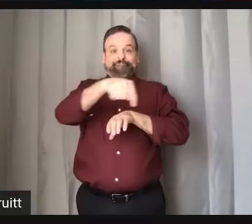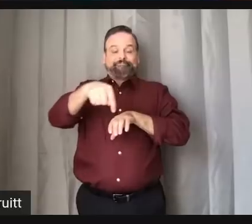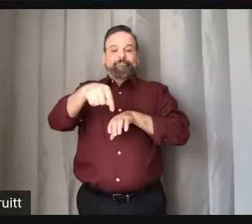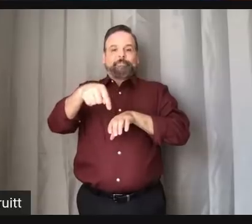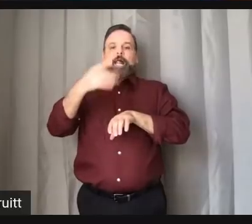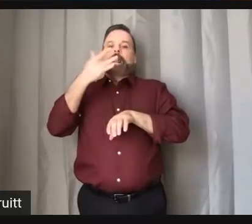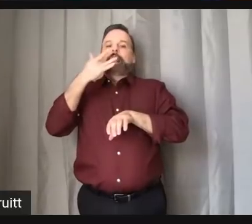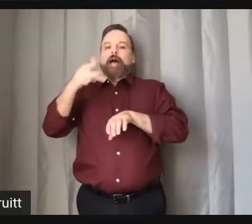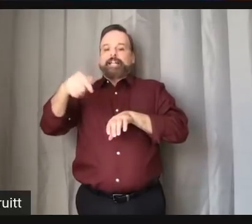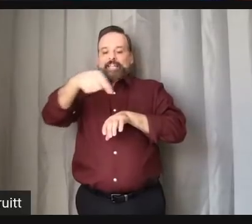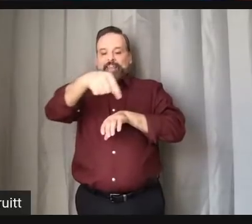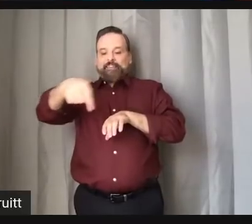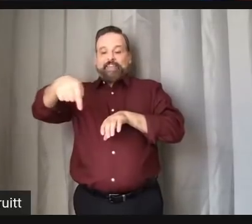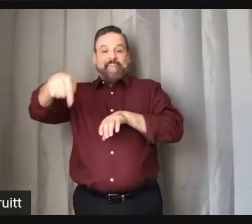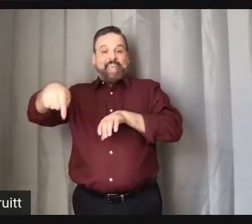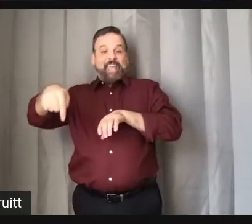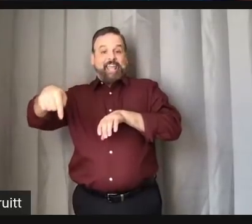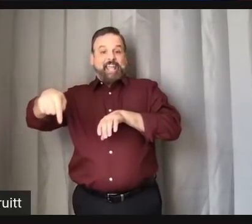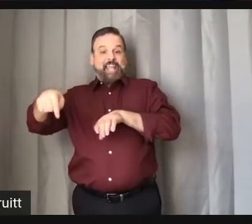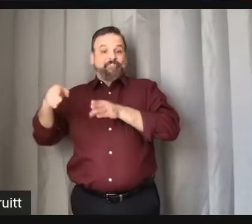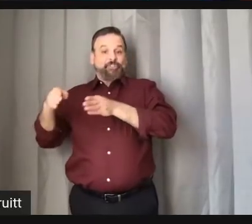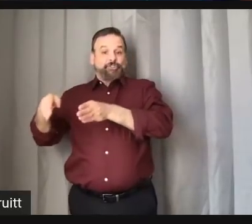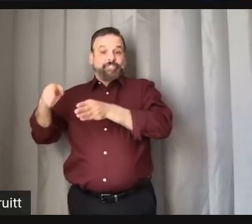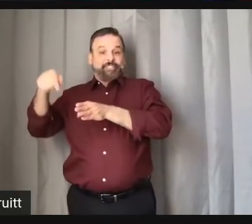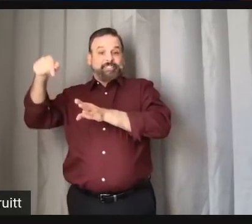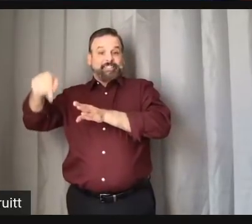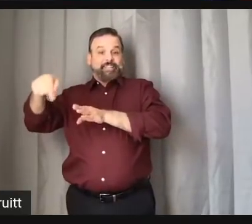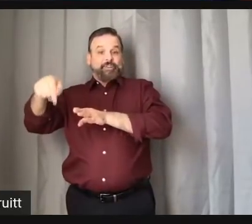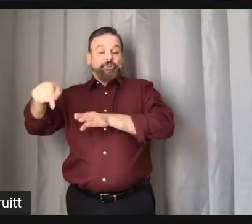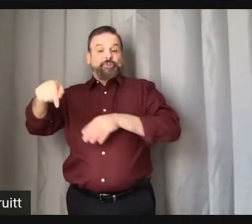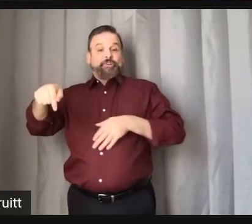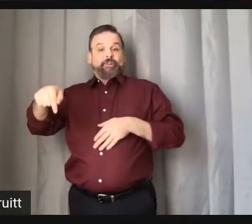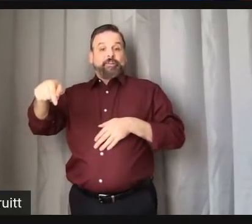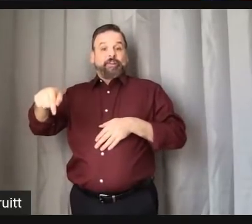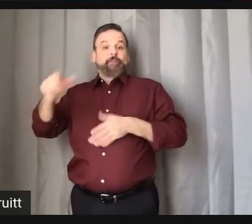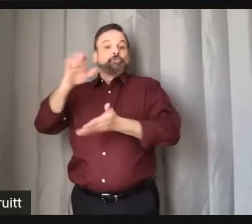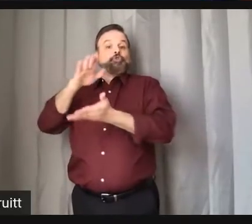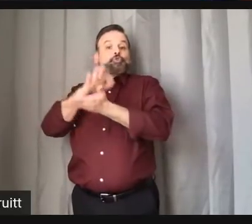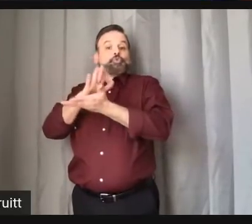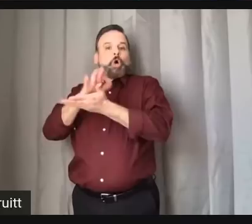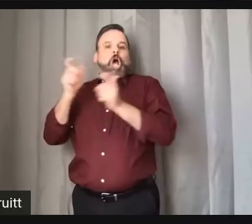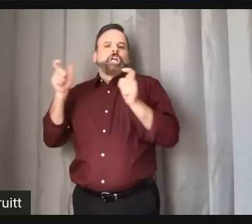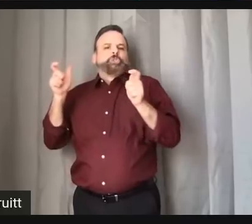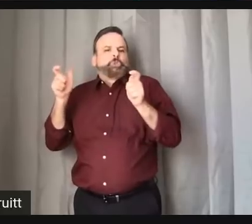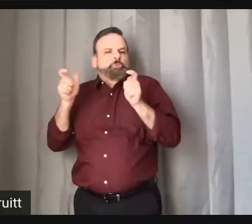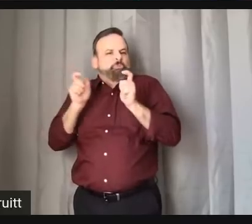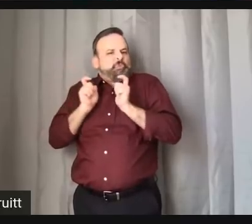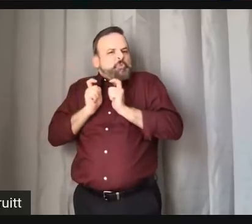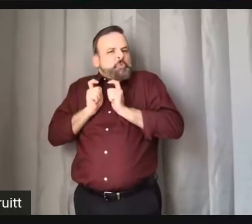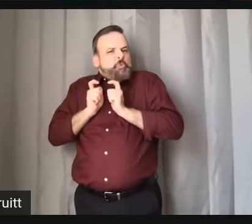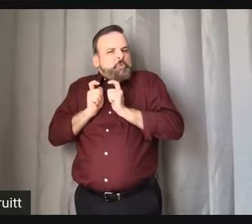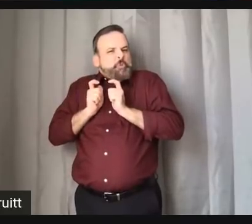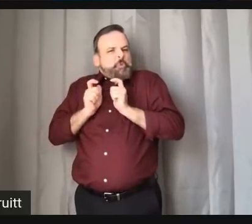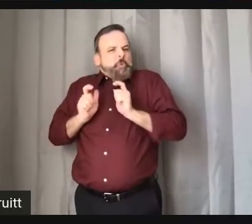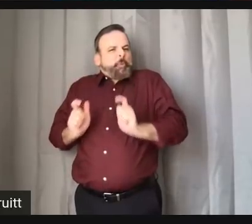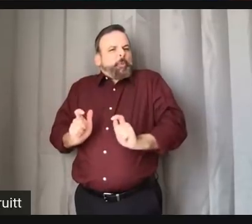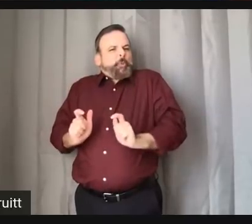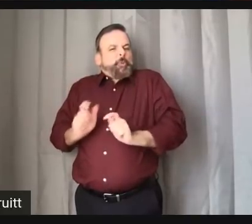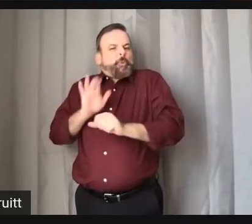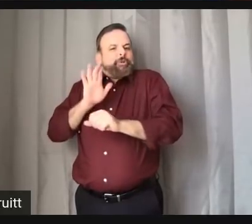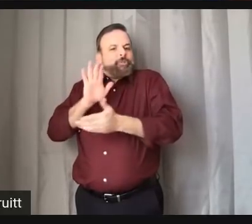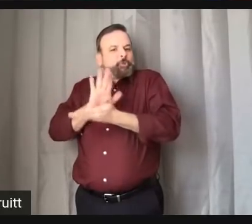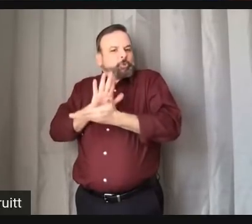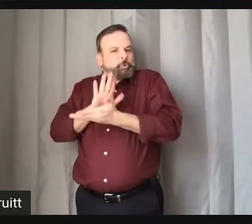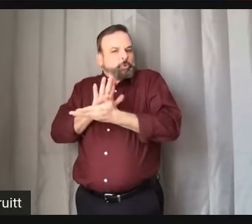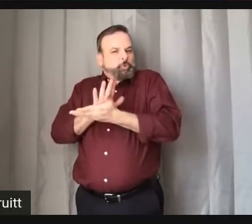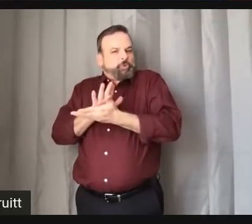the street, there was a school, a small, tiny school, and they had